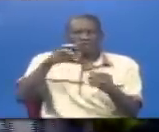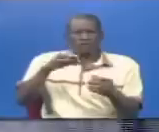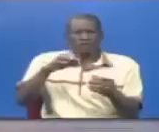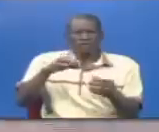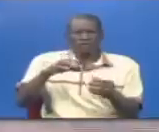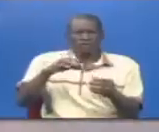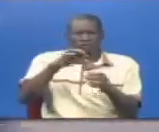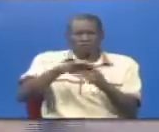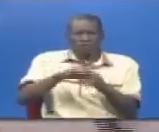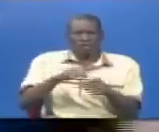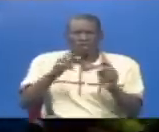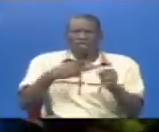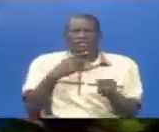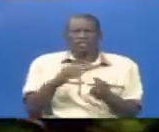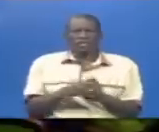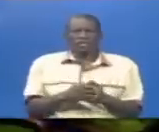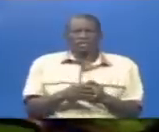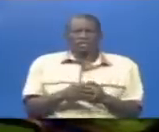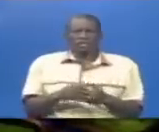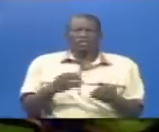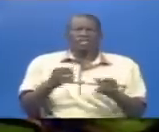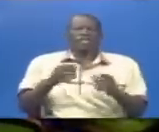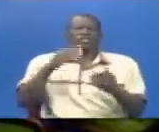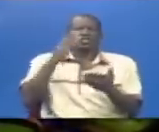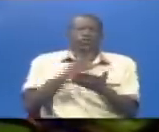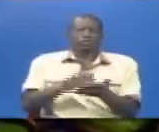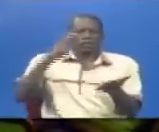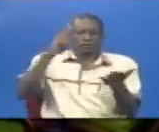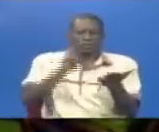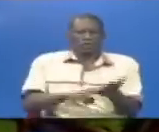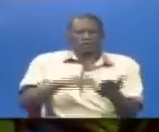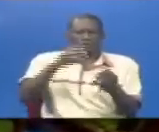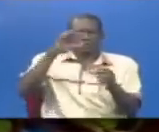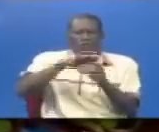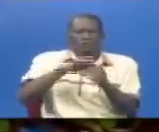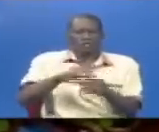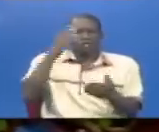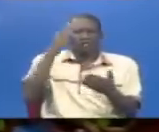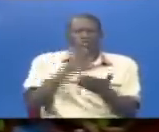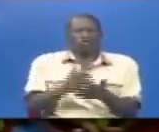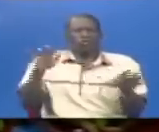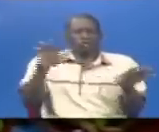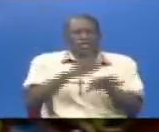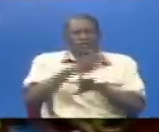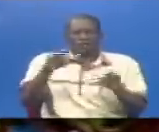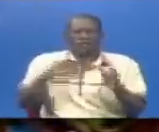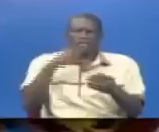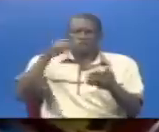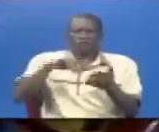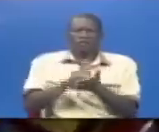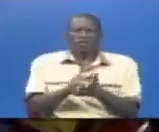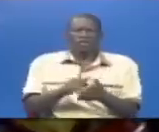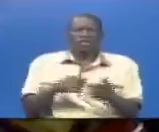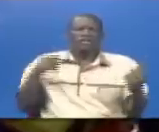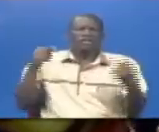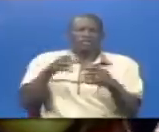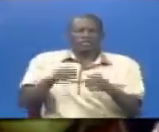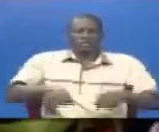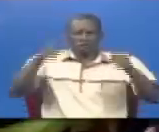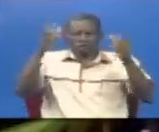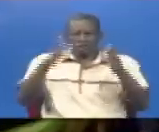let me just put it in Kiswahili, kule kuthibitishwa kwa kura. Wamesimamisha kila kitu, wanasema kwamba hadi huyo